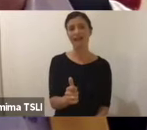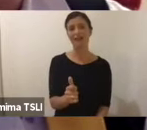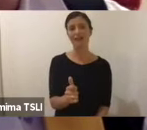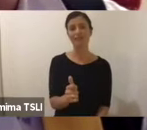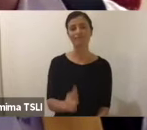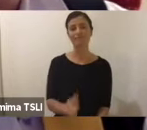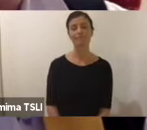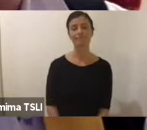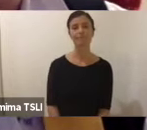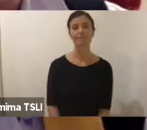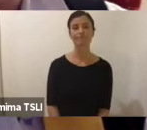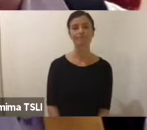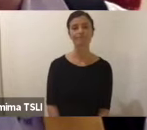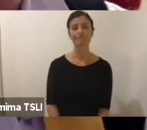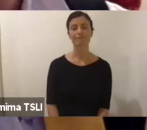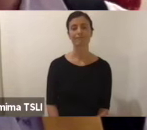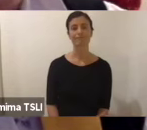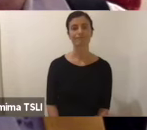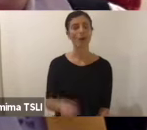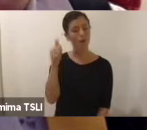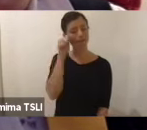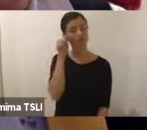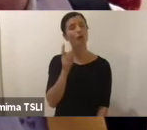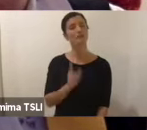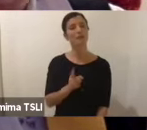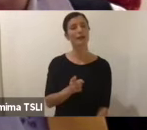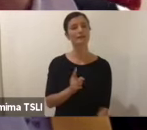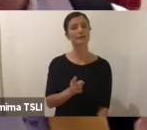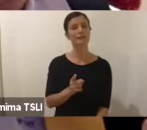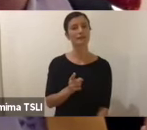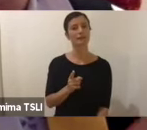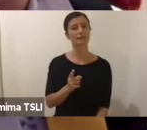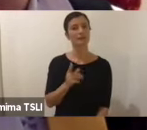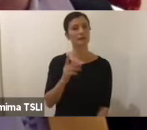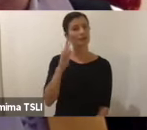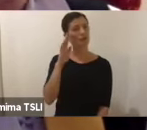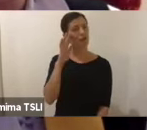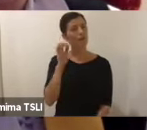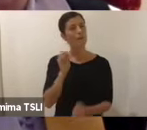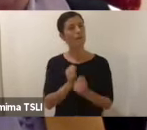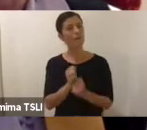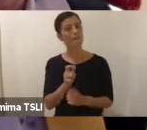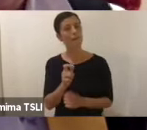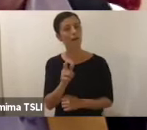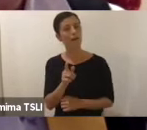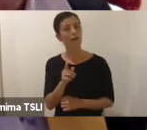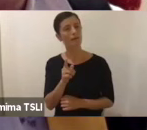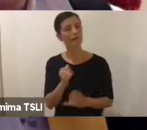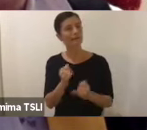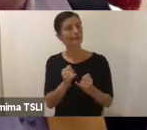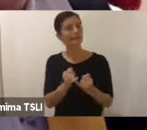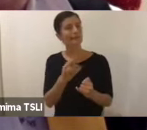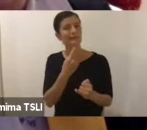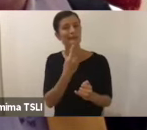saying the thing about uh not wanting to get her heart broken and actually i felt my heartbreak listening to her i've known